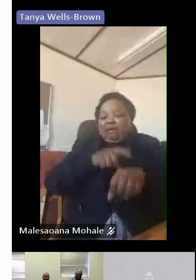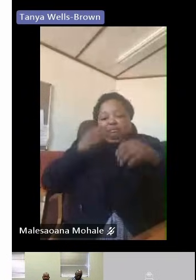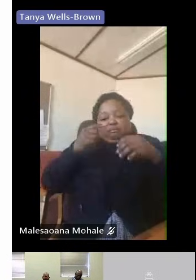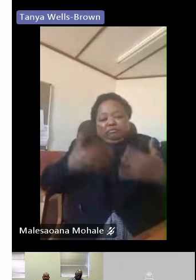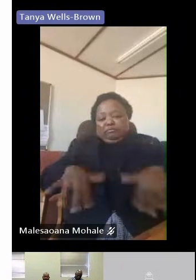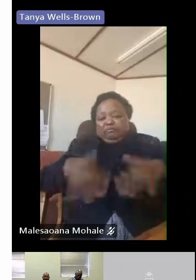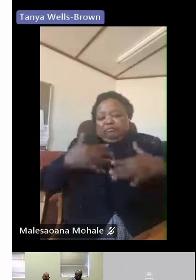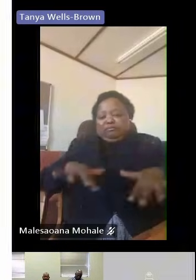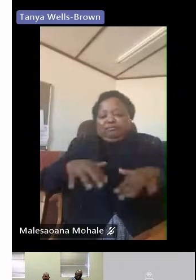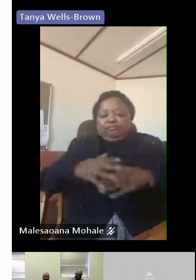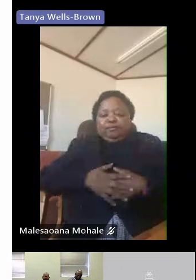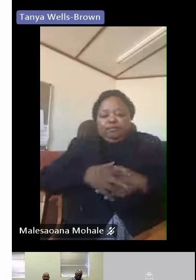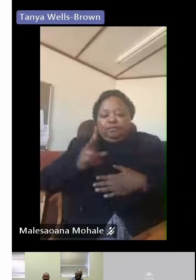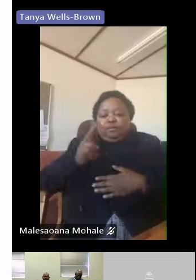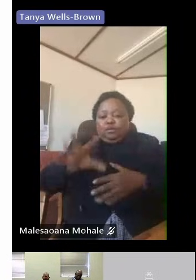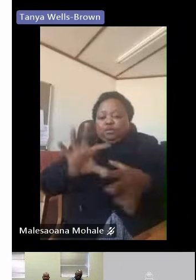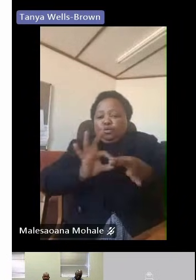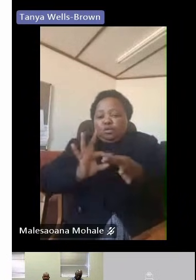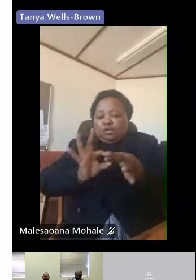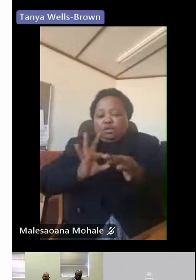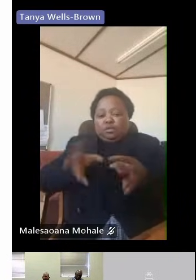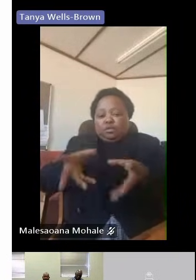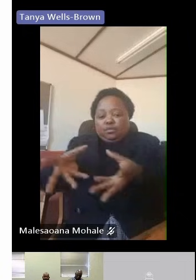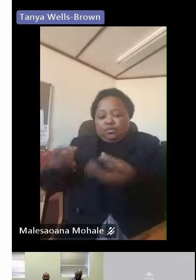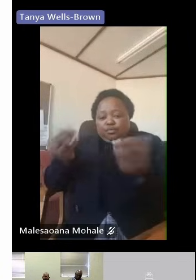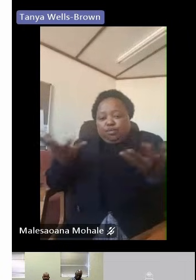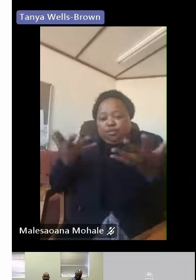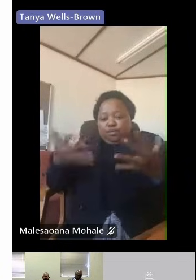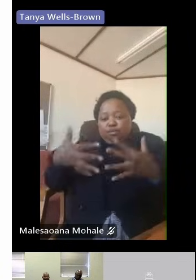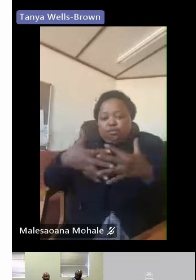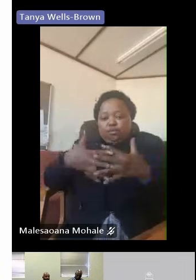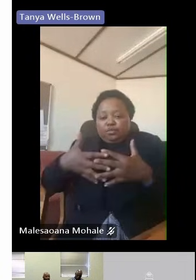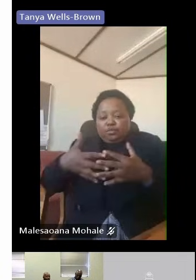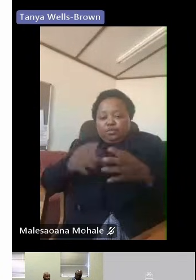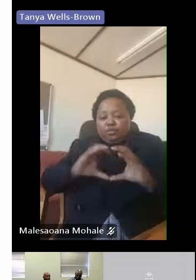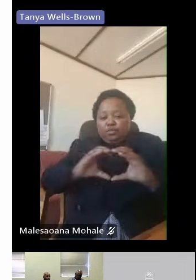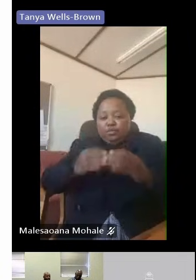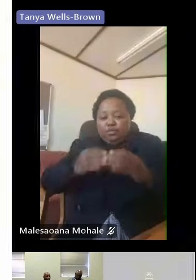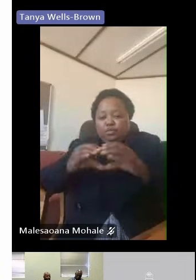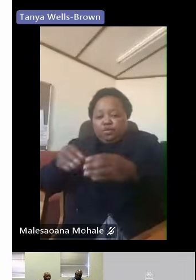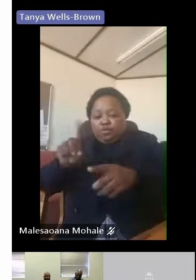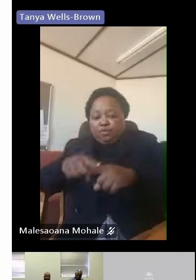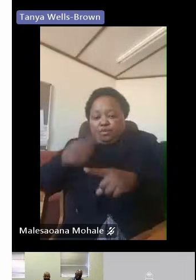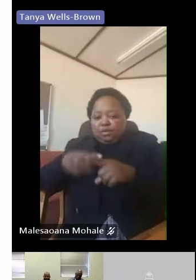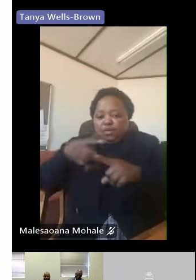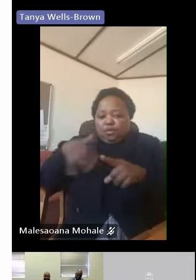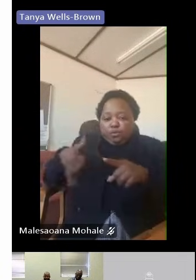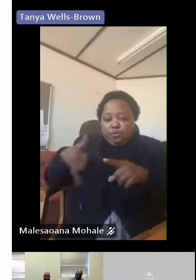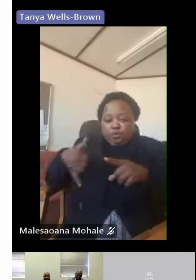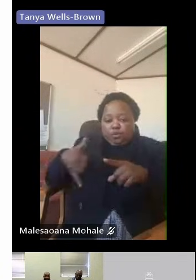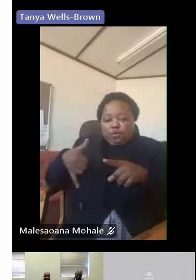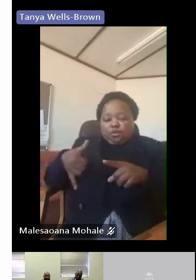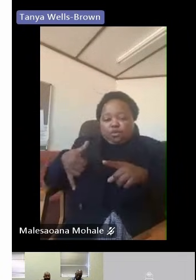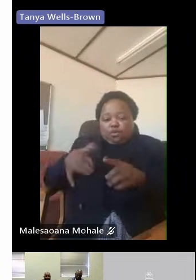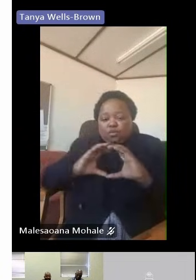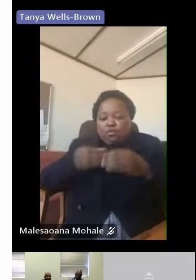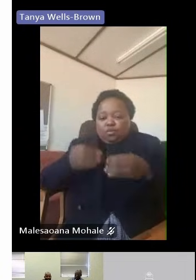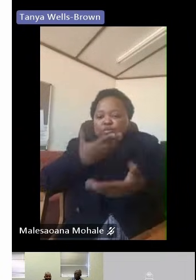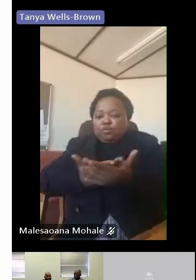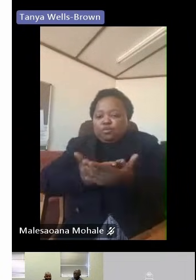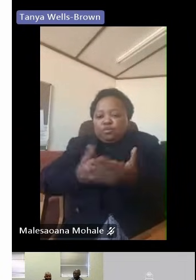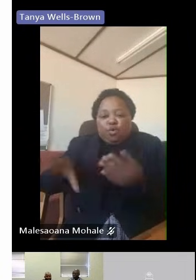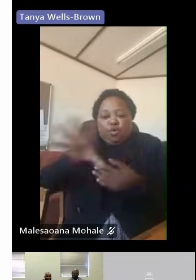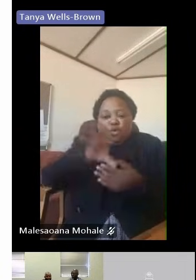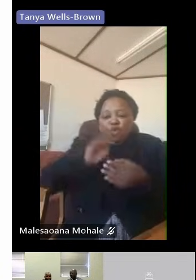Coordination is held together by WhatsApp groups and goodwill. WhatsApp groups were the most active coordination mechanisms across all 4